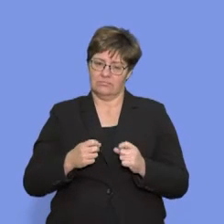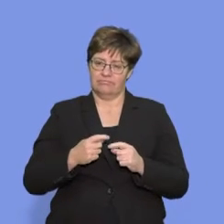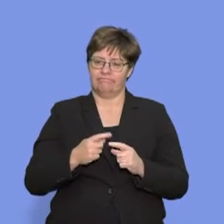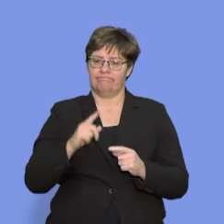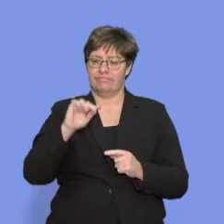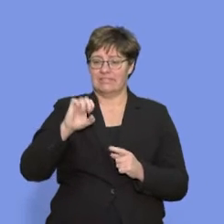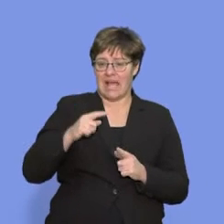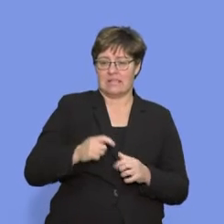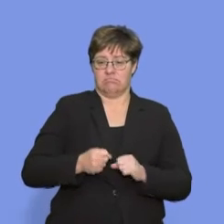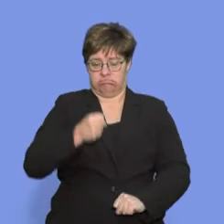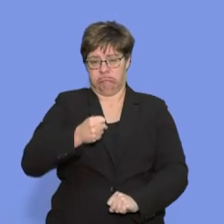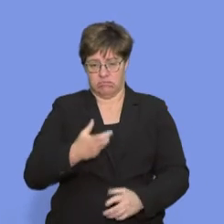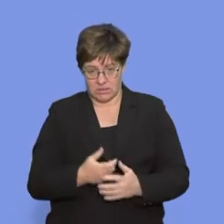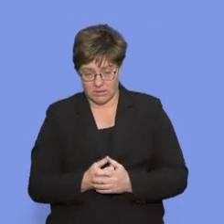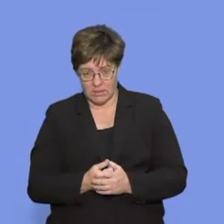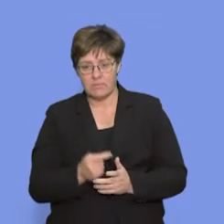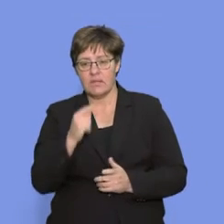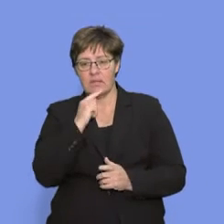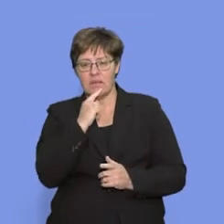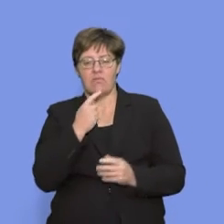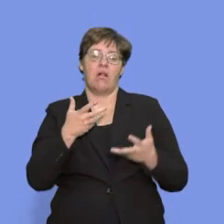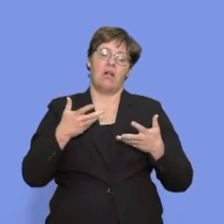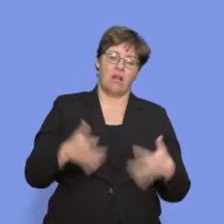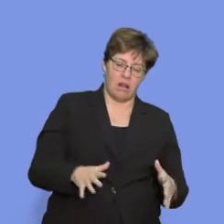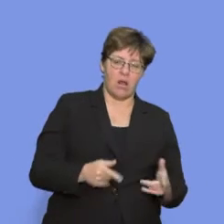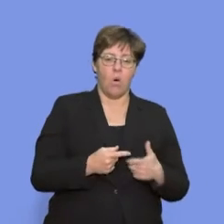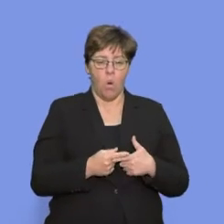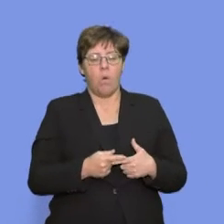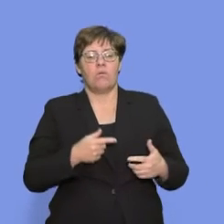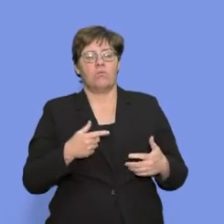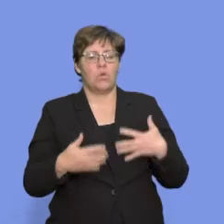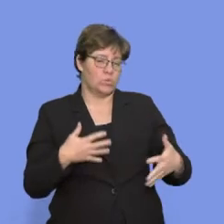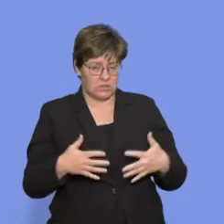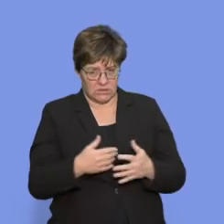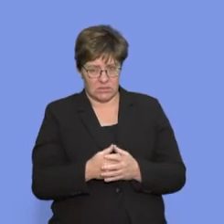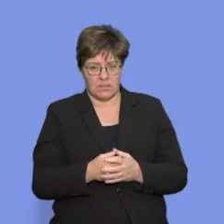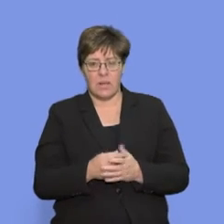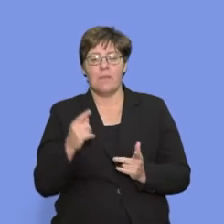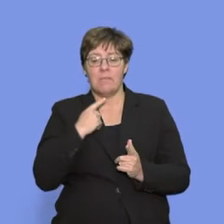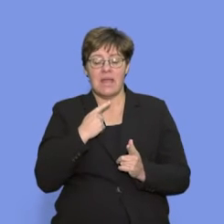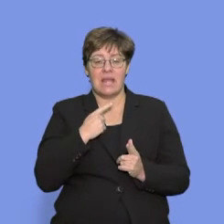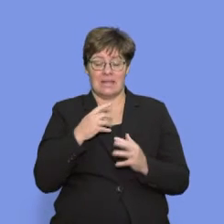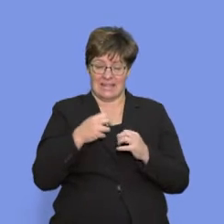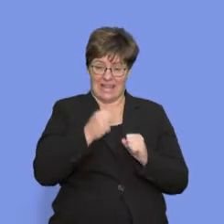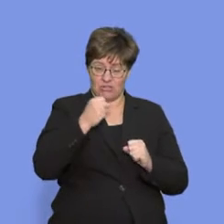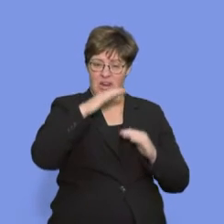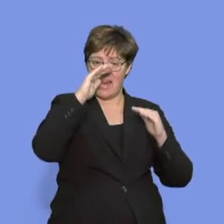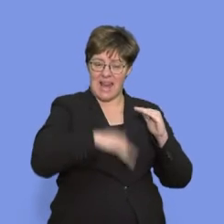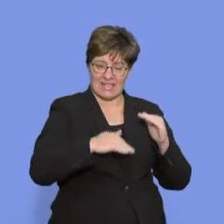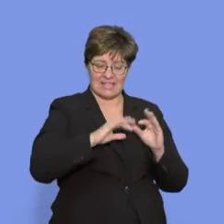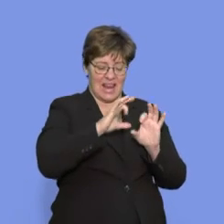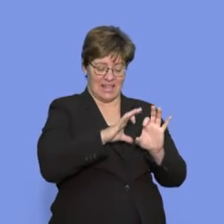so when they are slacking or becoming loose, there's less tension on this lens, so the lens